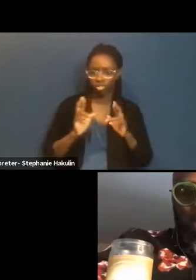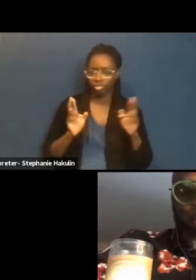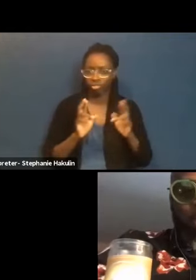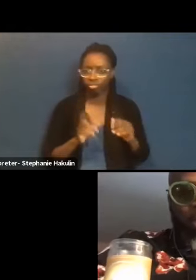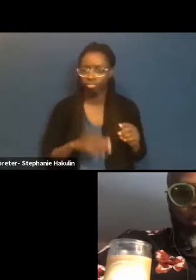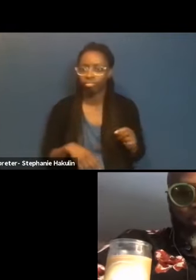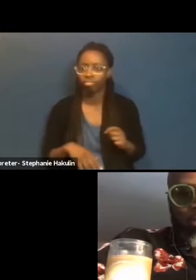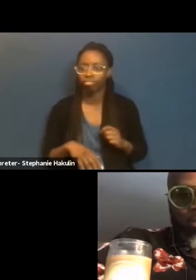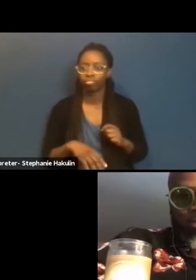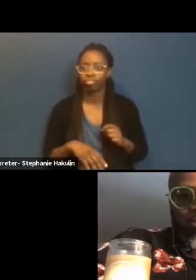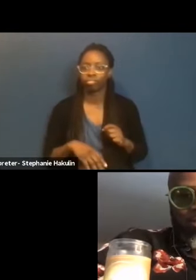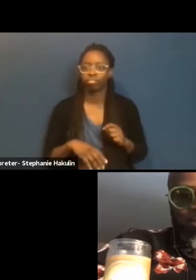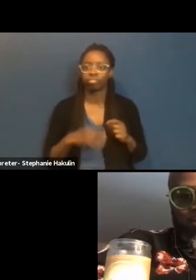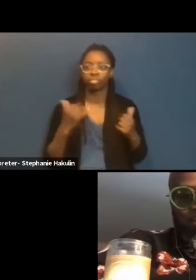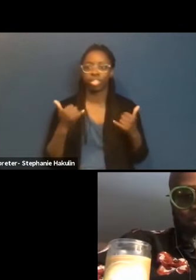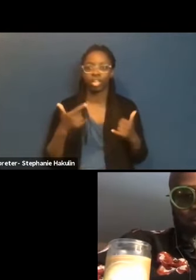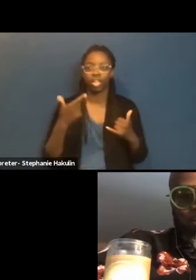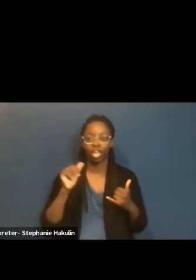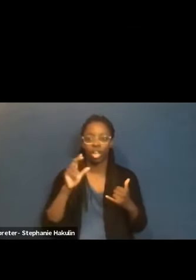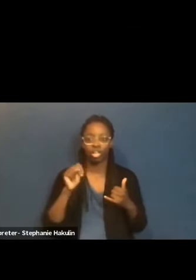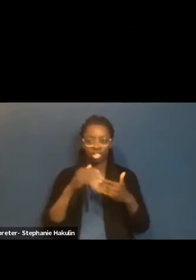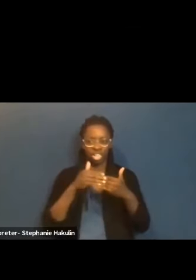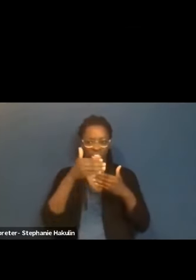for Miami Gardens.